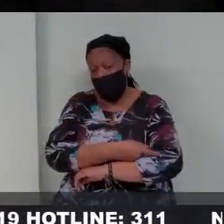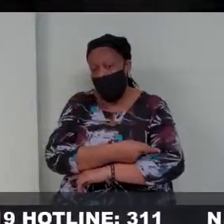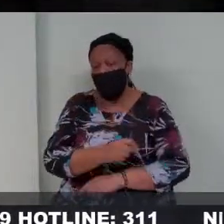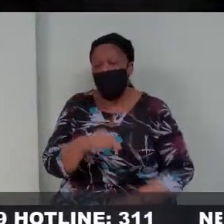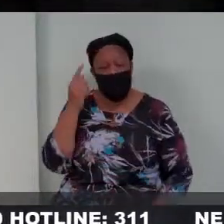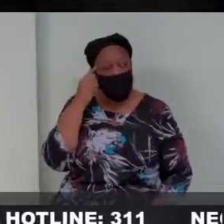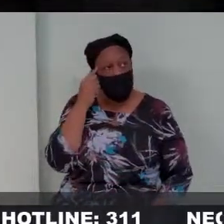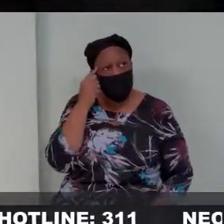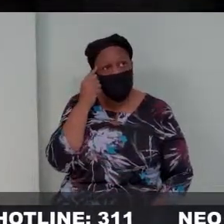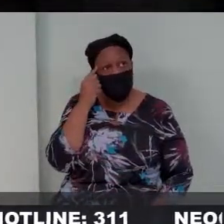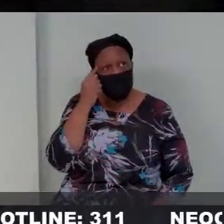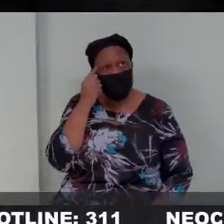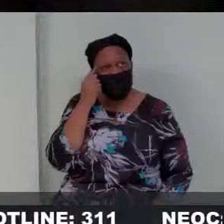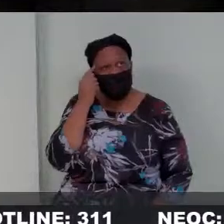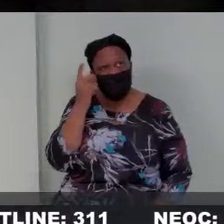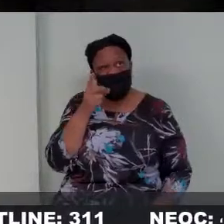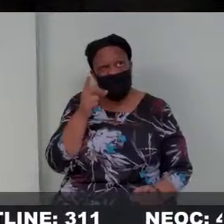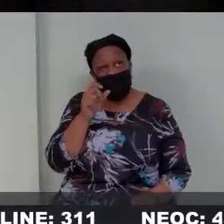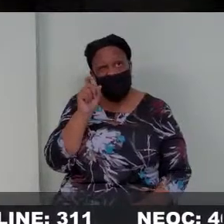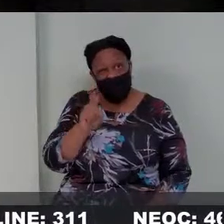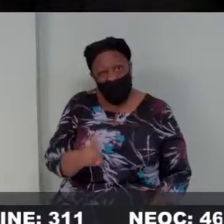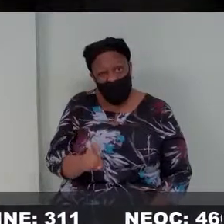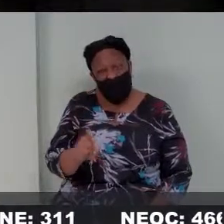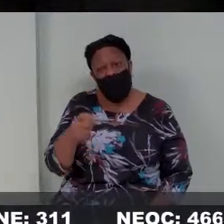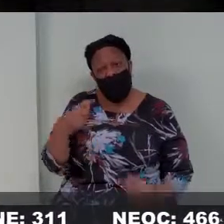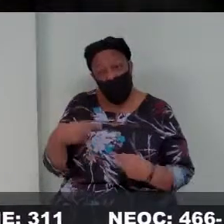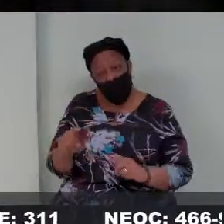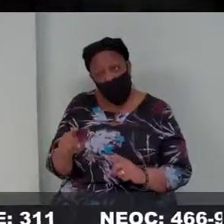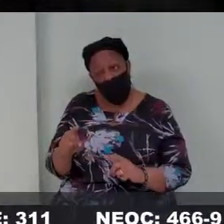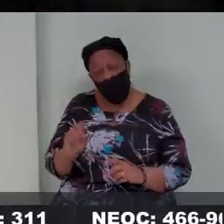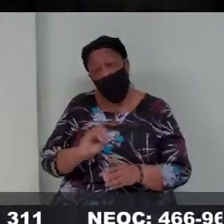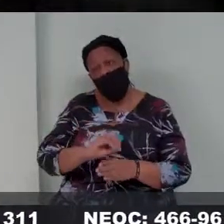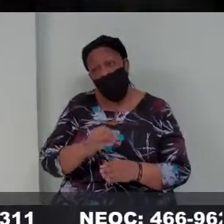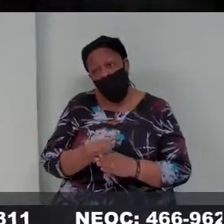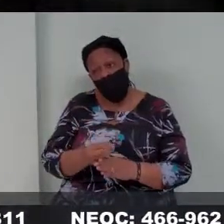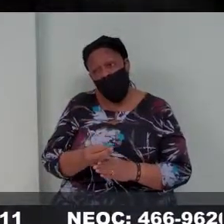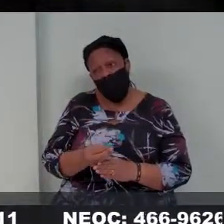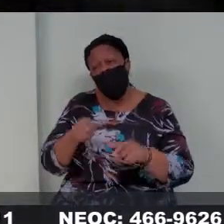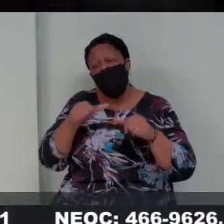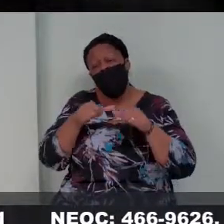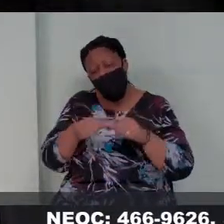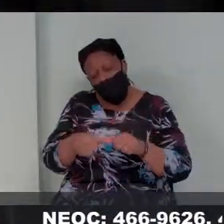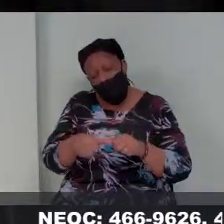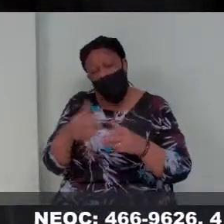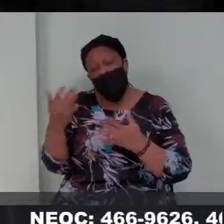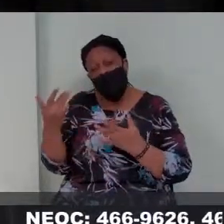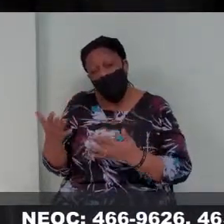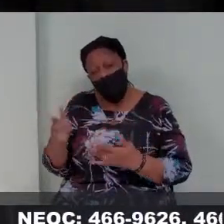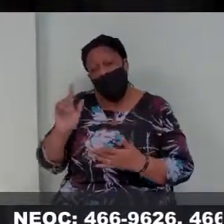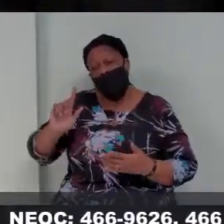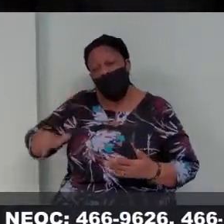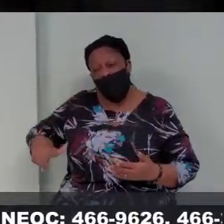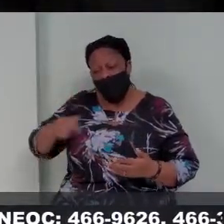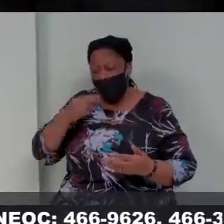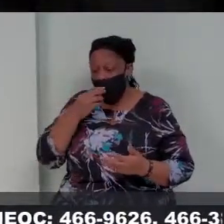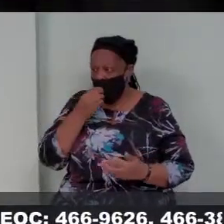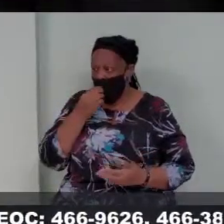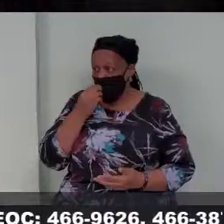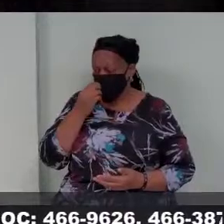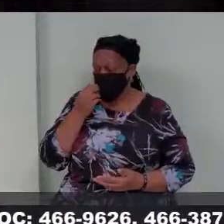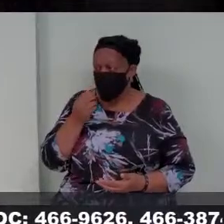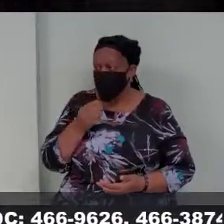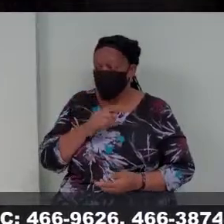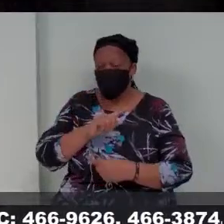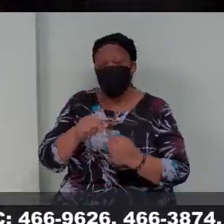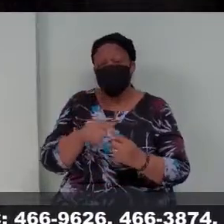a determination as to the urgency and the level of importance, of that business trip.